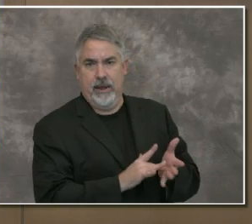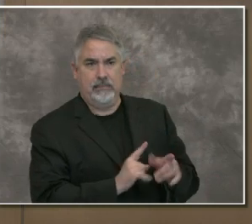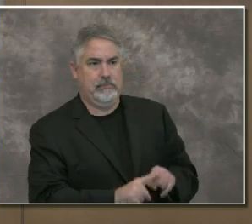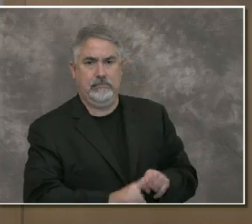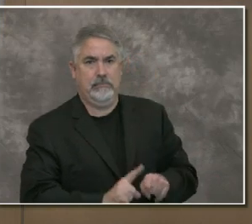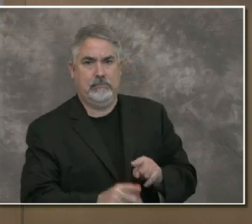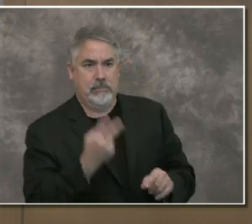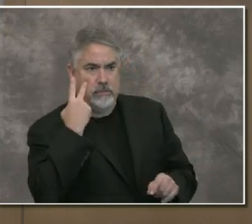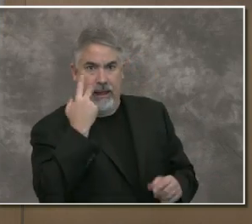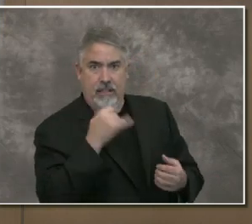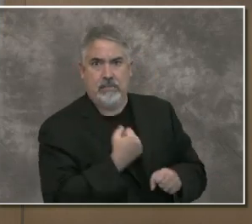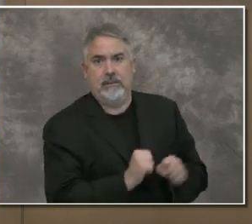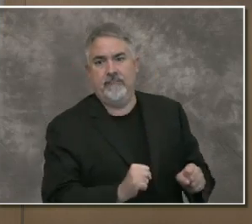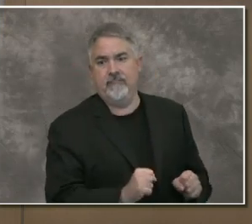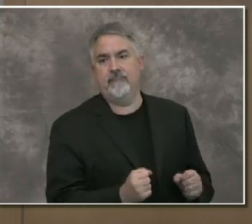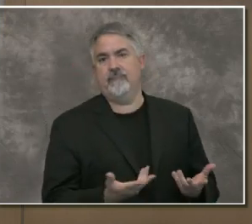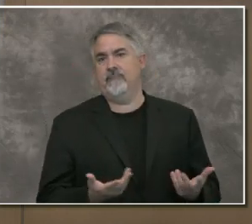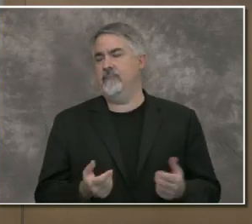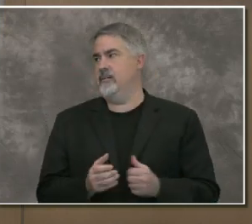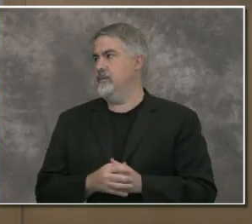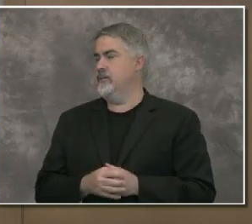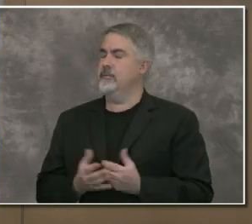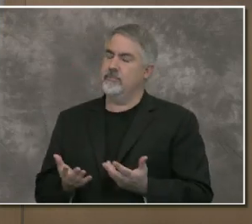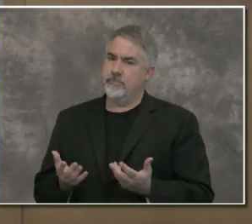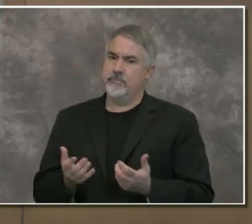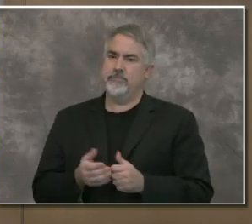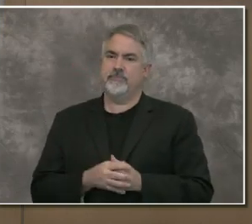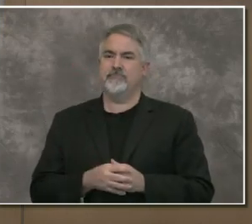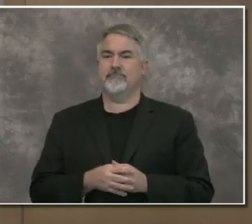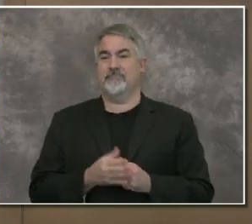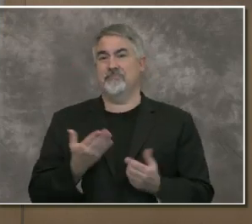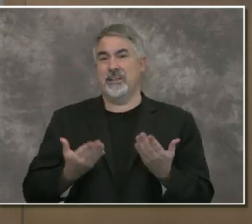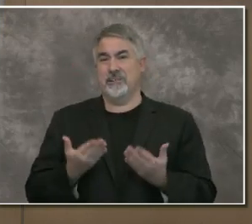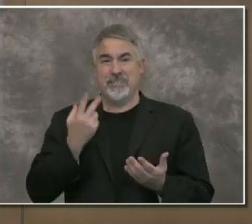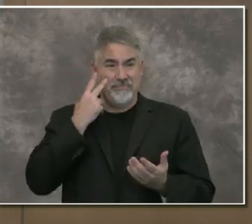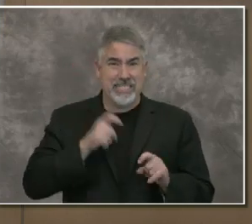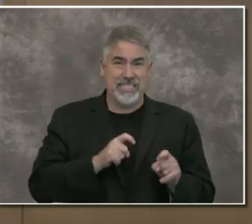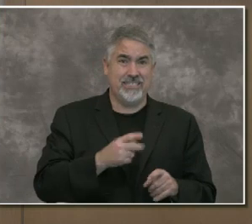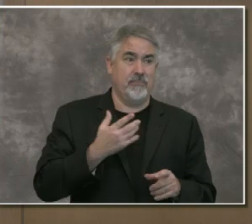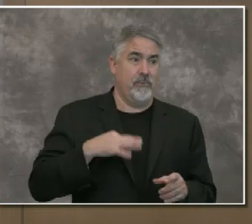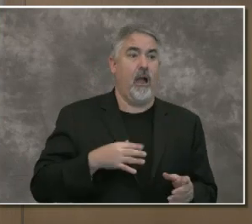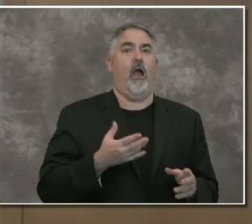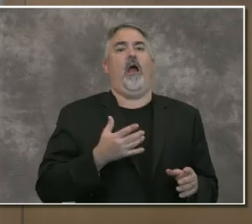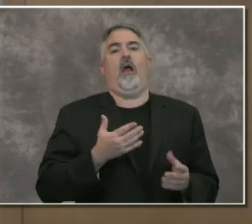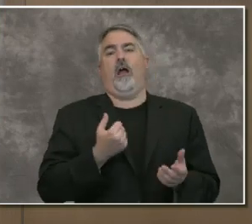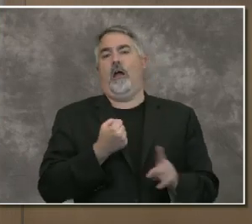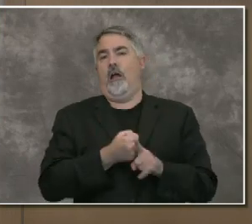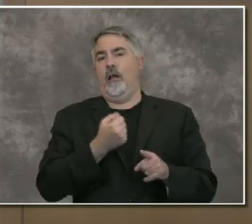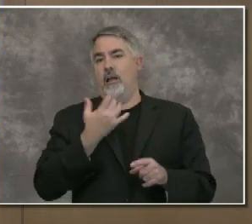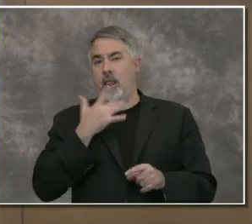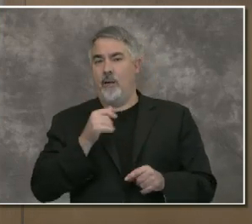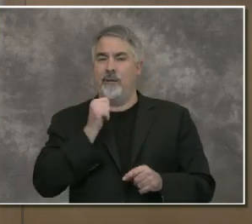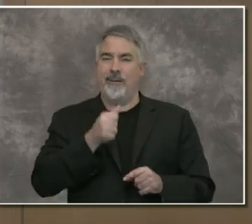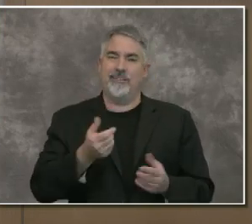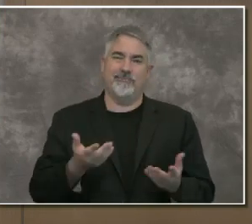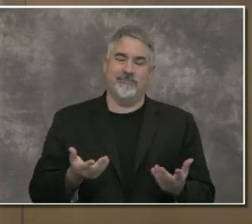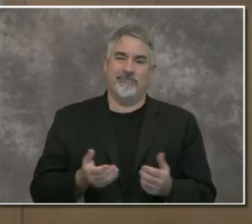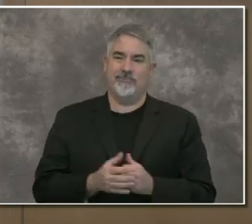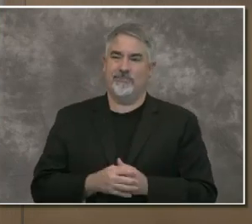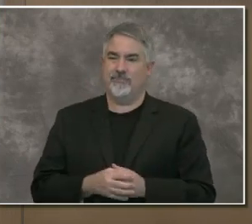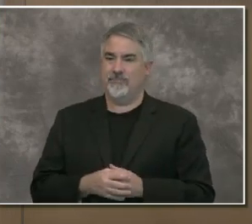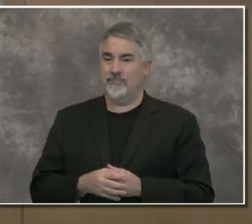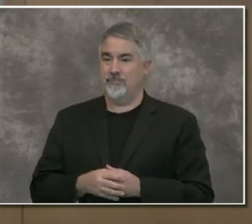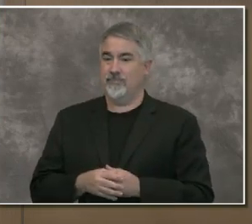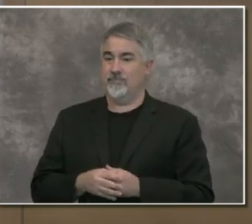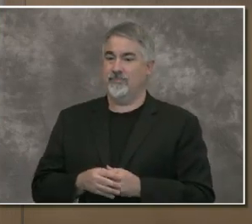that the benefit might exist, so they might try it. I think that is a very, very specific situation, and